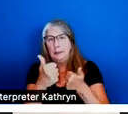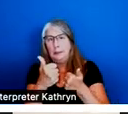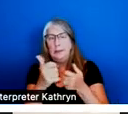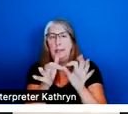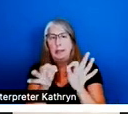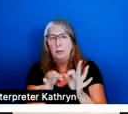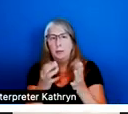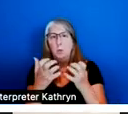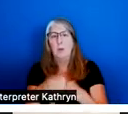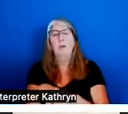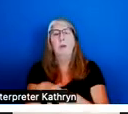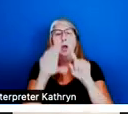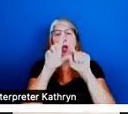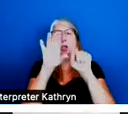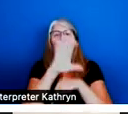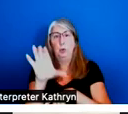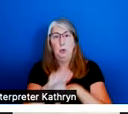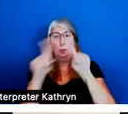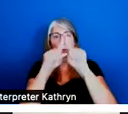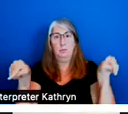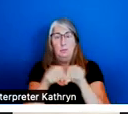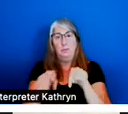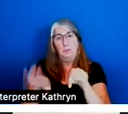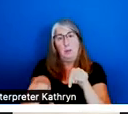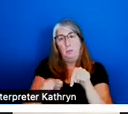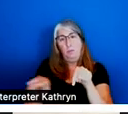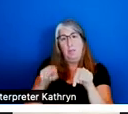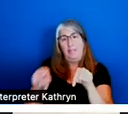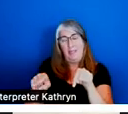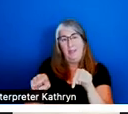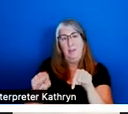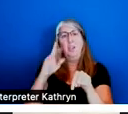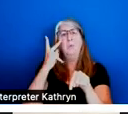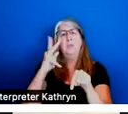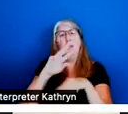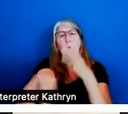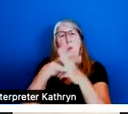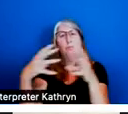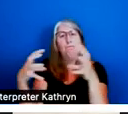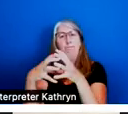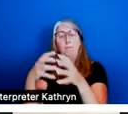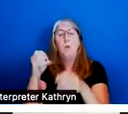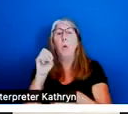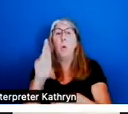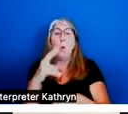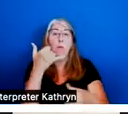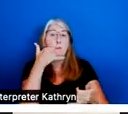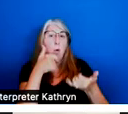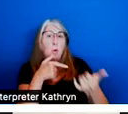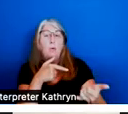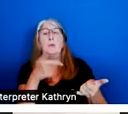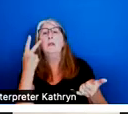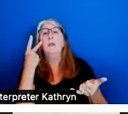right-hand corner of your Zoom screen. Click on the globe if you're using a computer or the 3 dots if you're connected by phone.